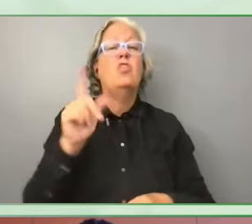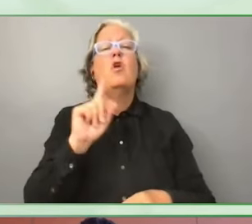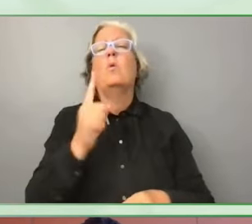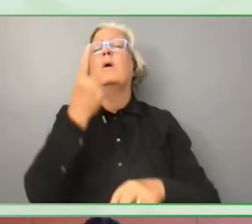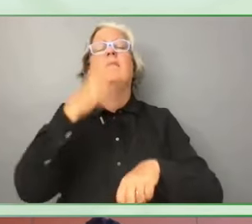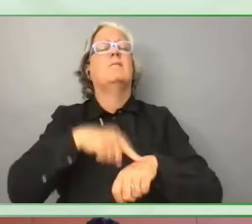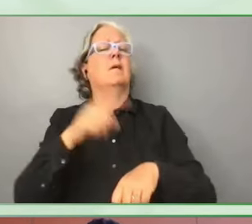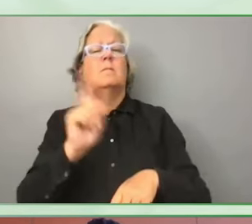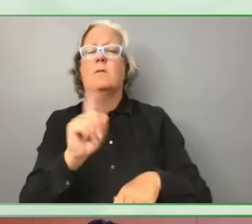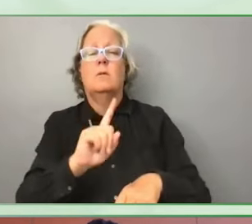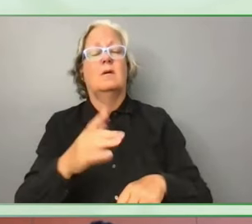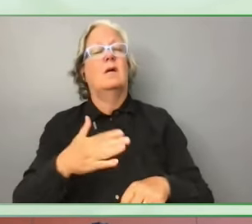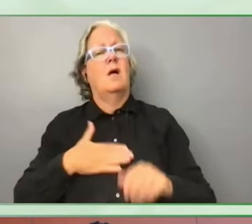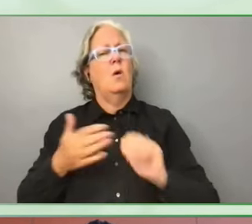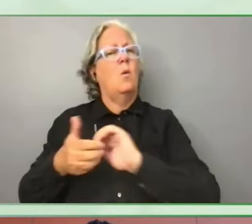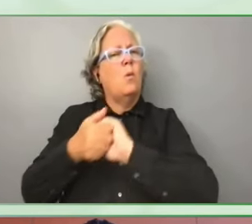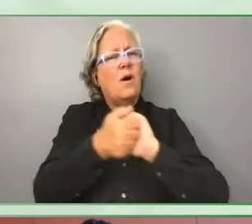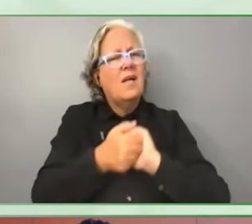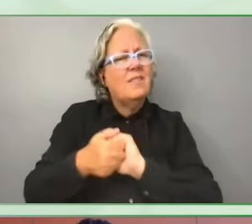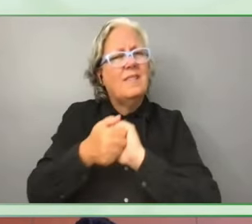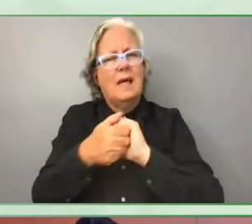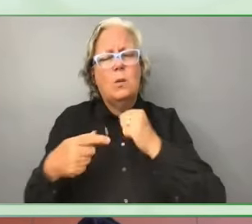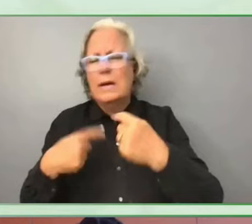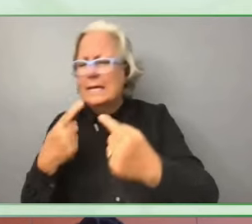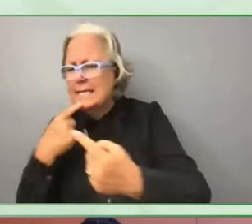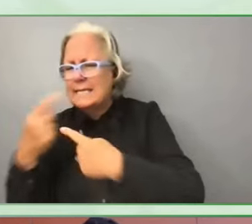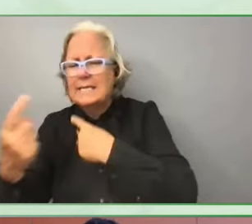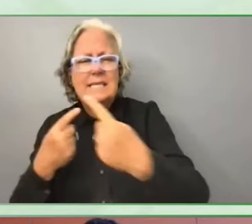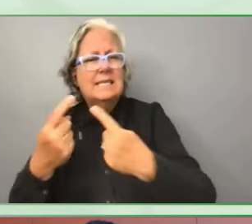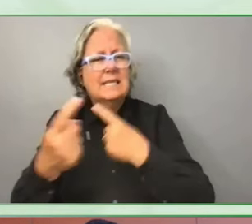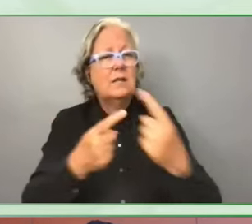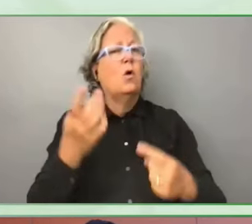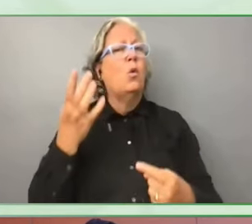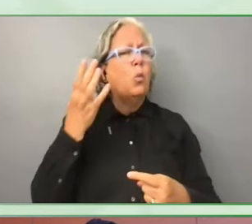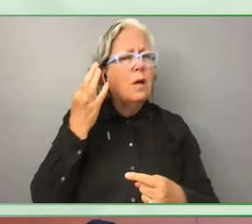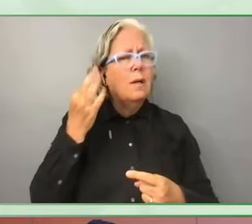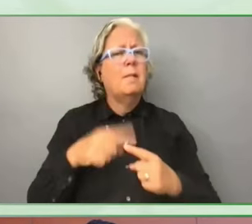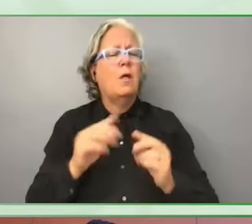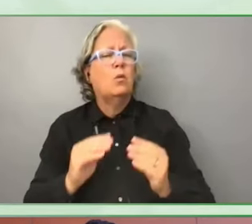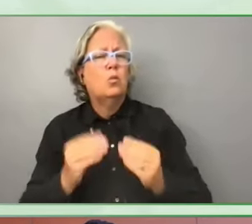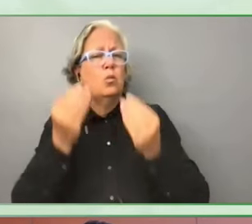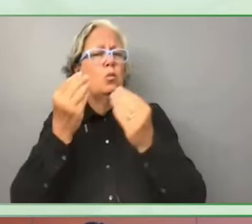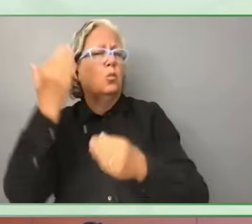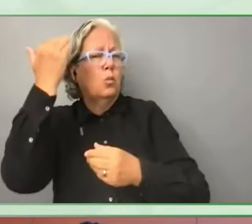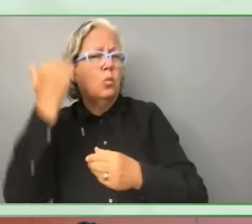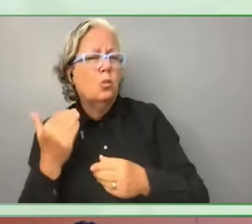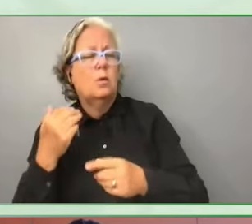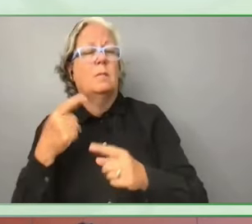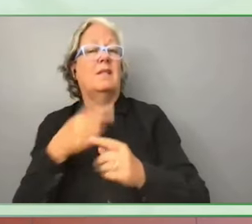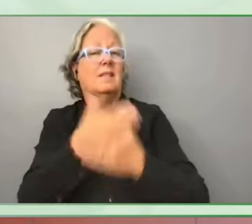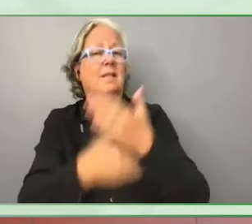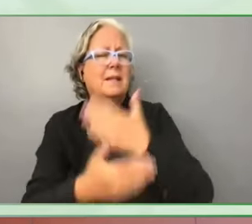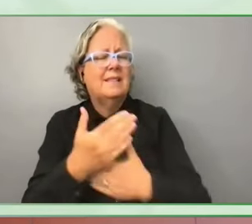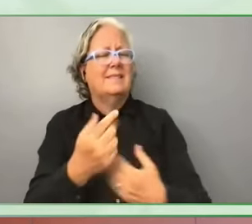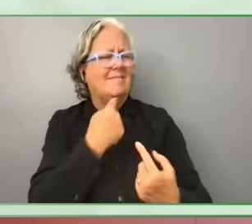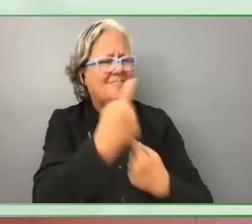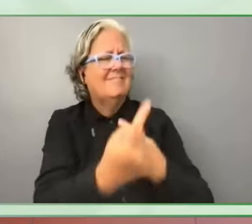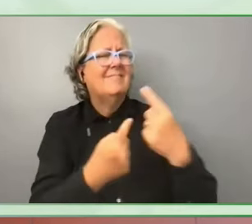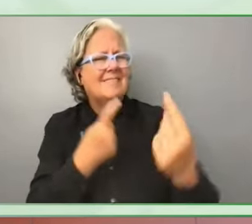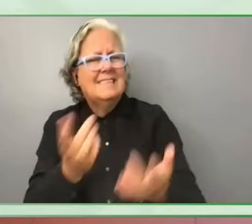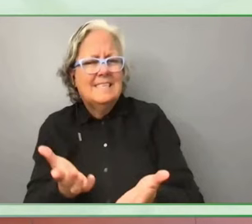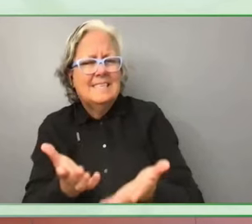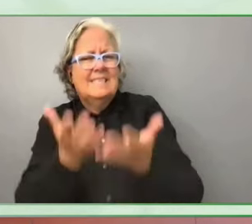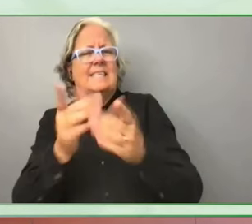to address this rape on women and girls with disabilities in Cameroon to give back their voice. First, that is the importance. We built a room